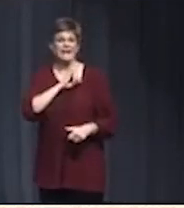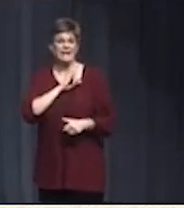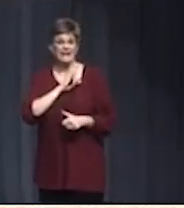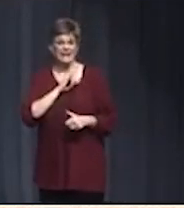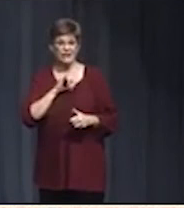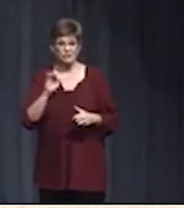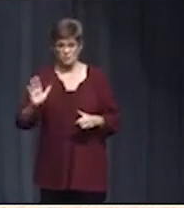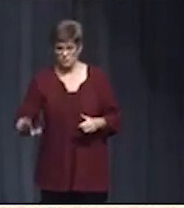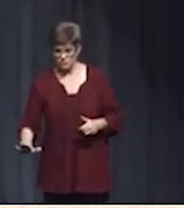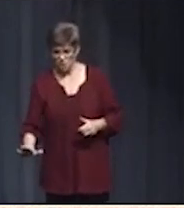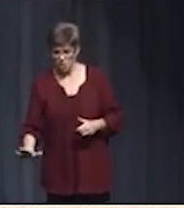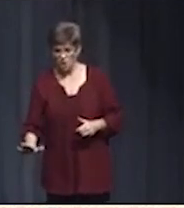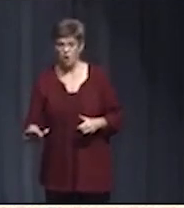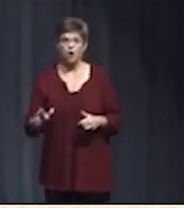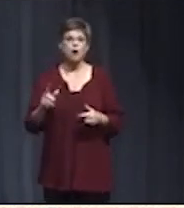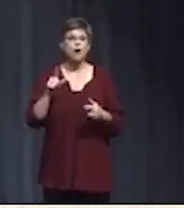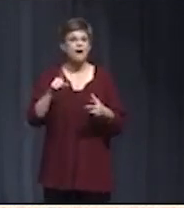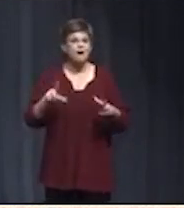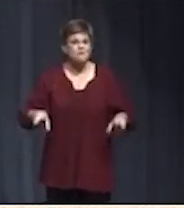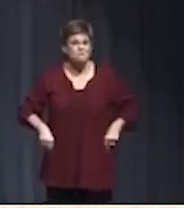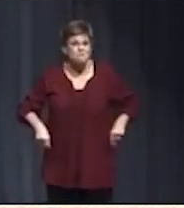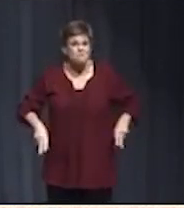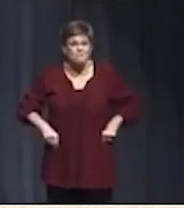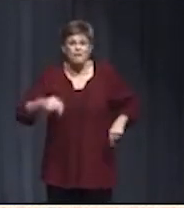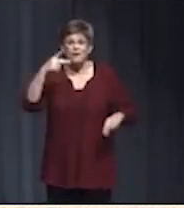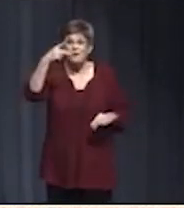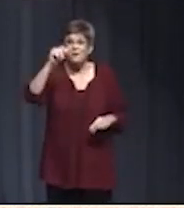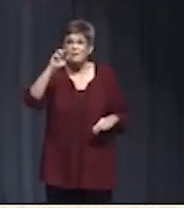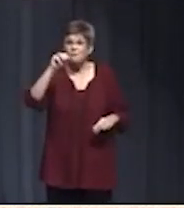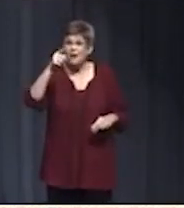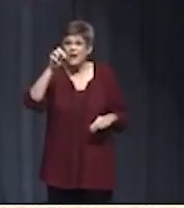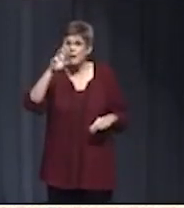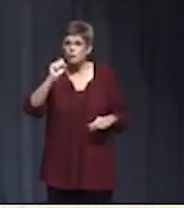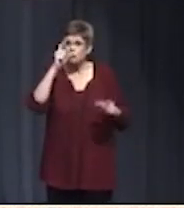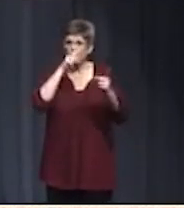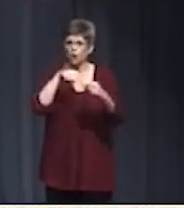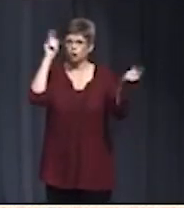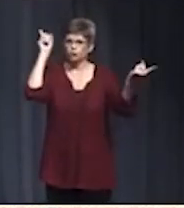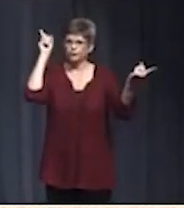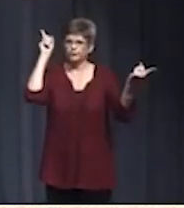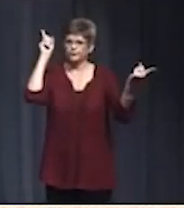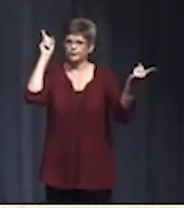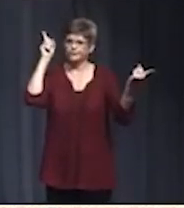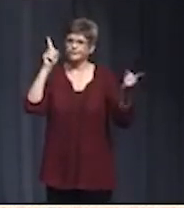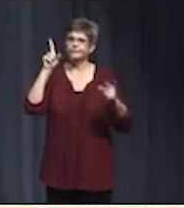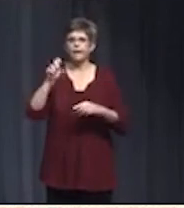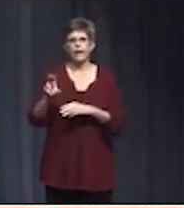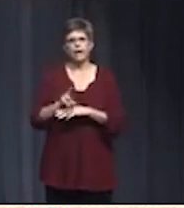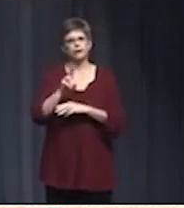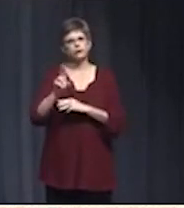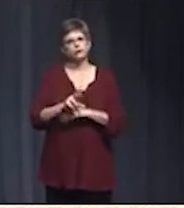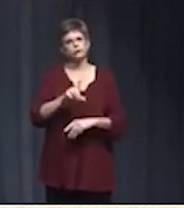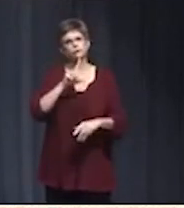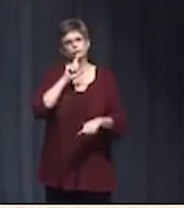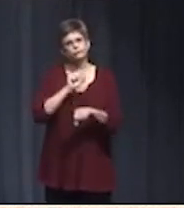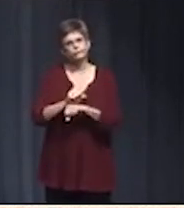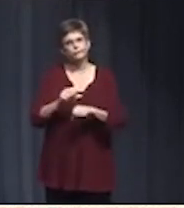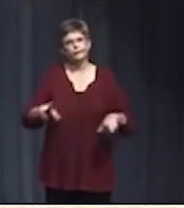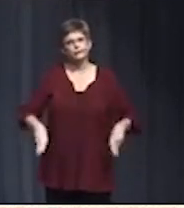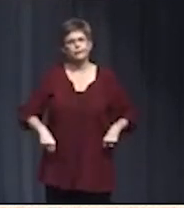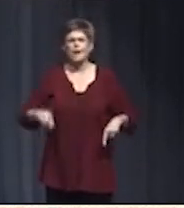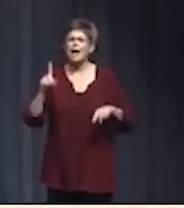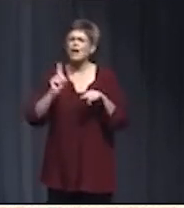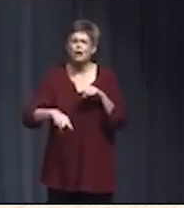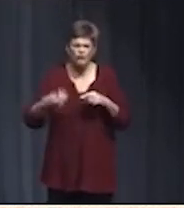allergic to Pampers. Had to use real diapers. I couldn't fold a diaper if my